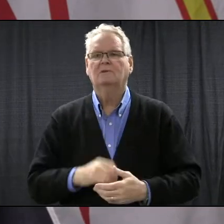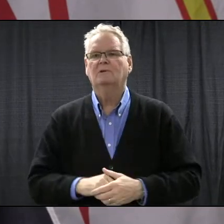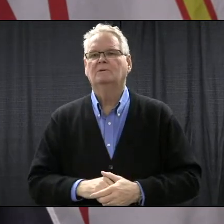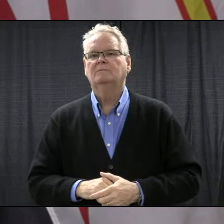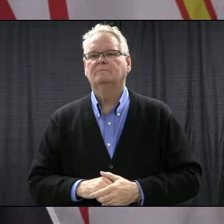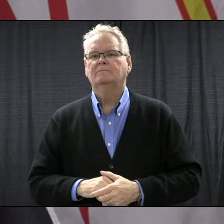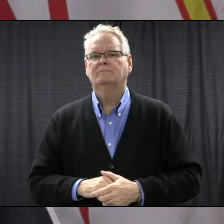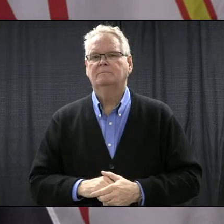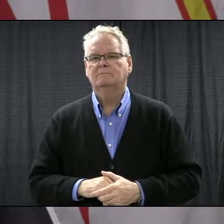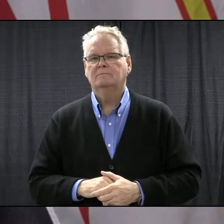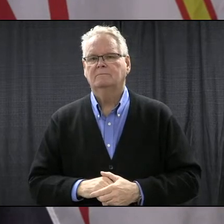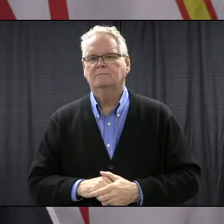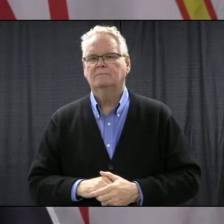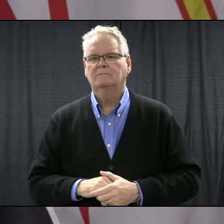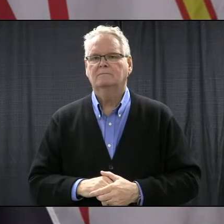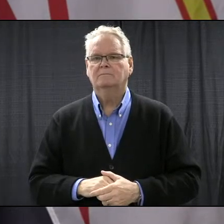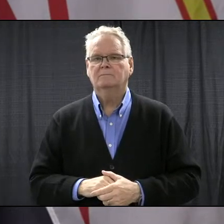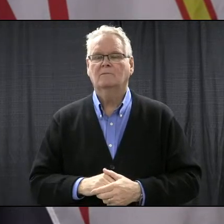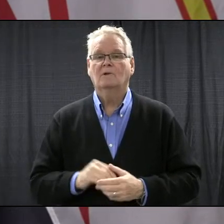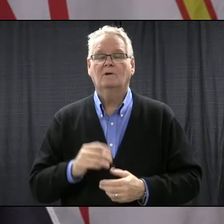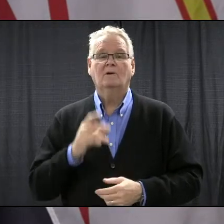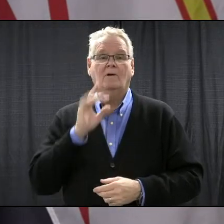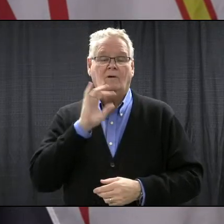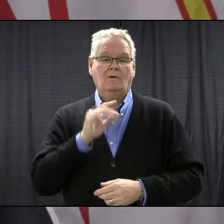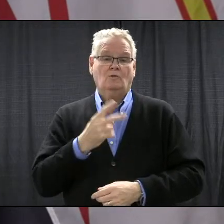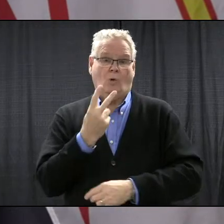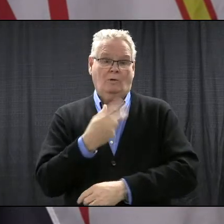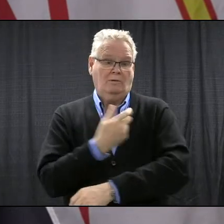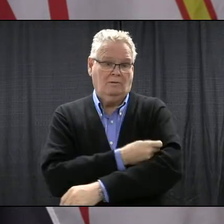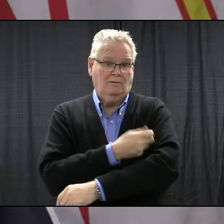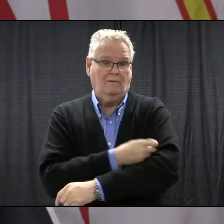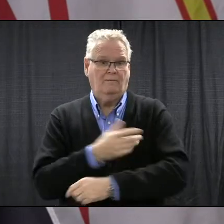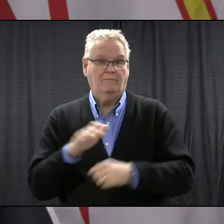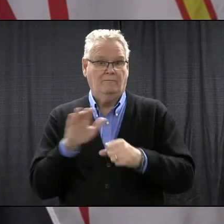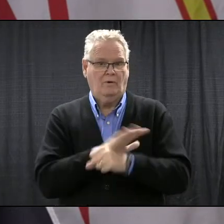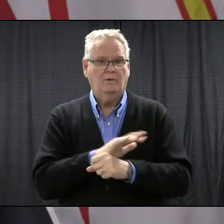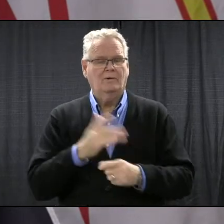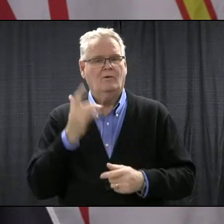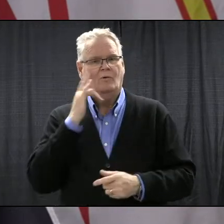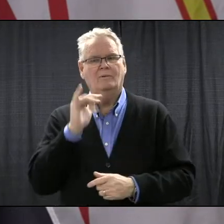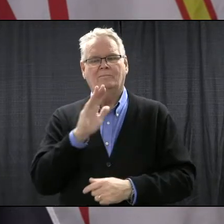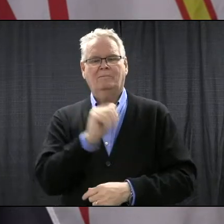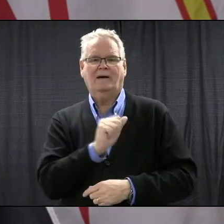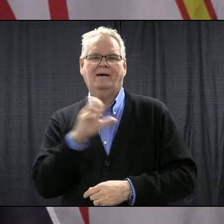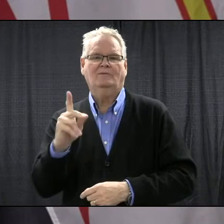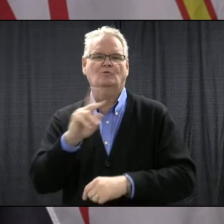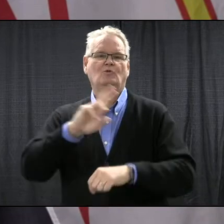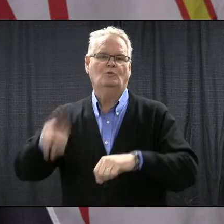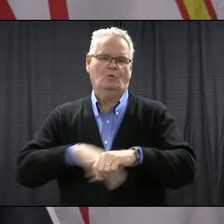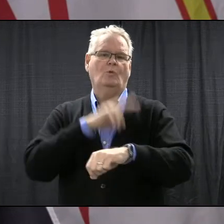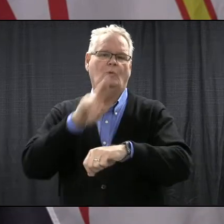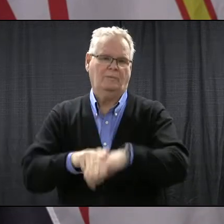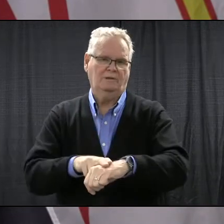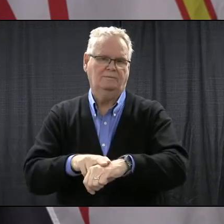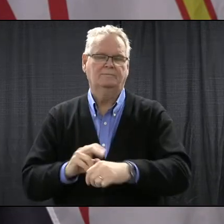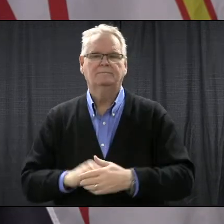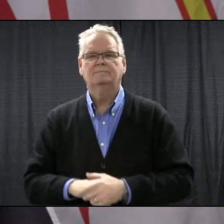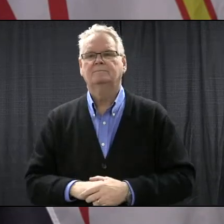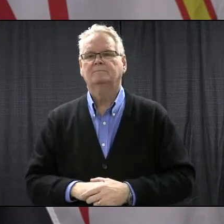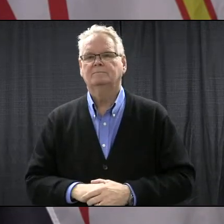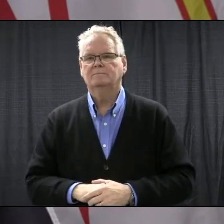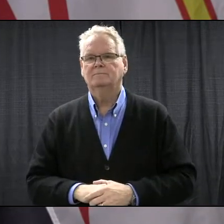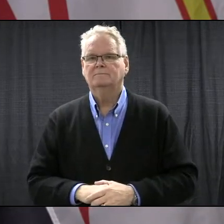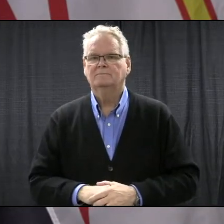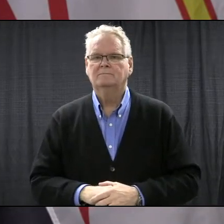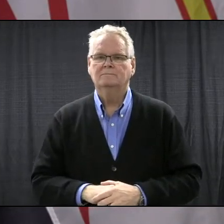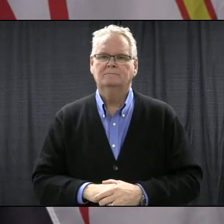counts. As a reminder, even if you are fully vaccinated, you must still adhere to all public health requirements, including masking in